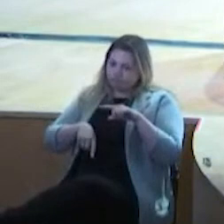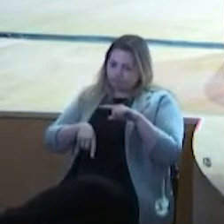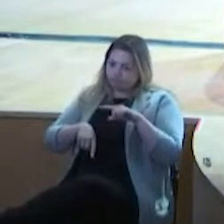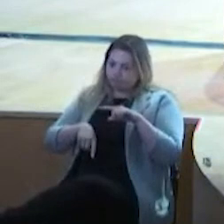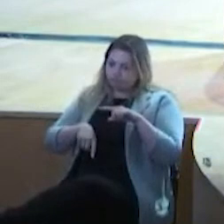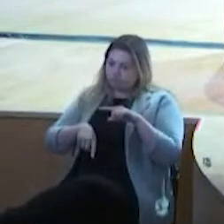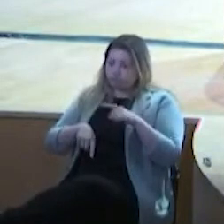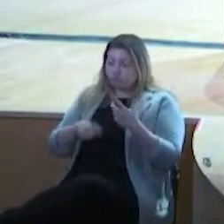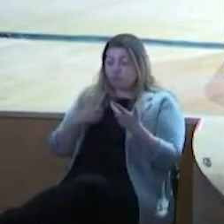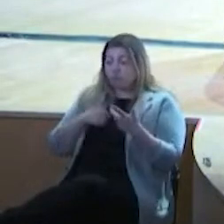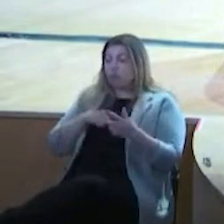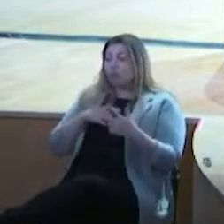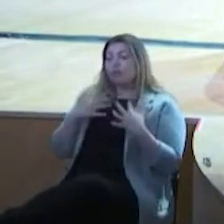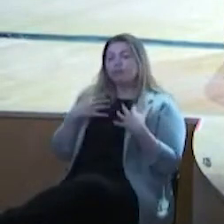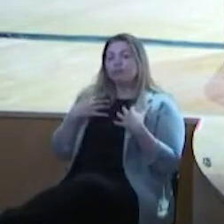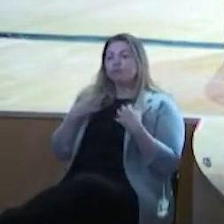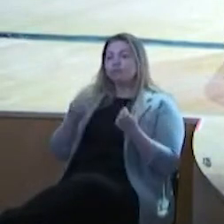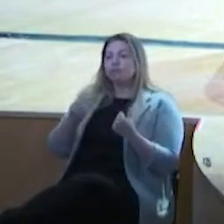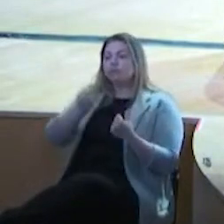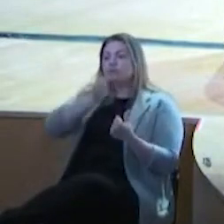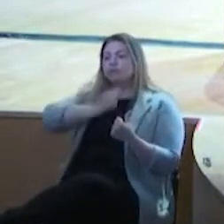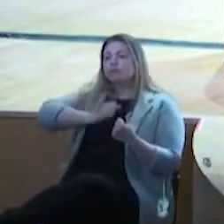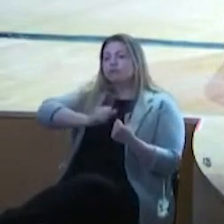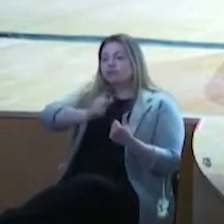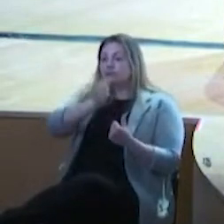So we're resilient.